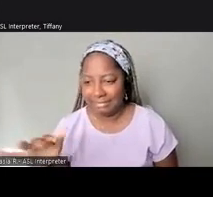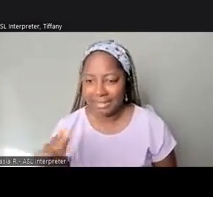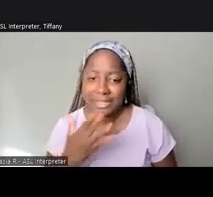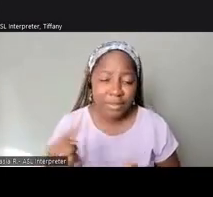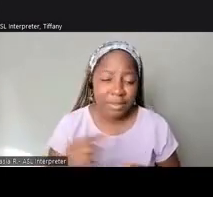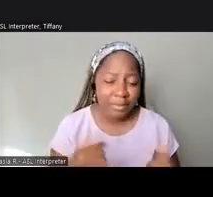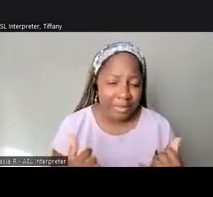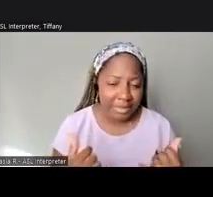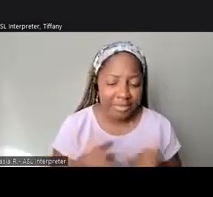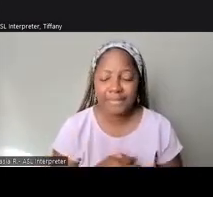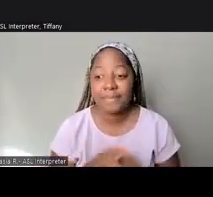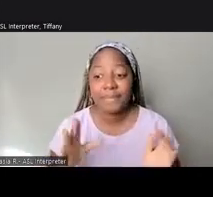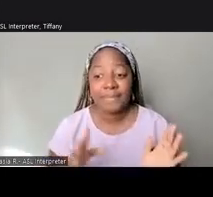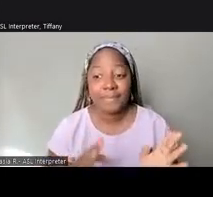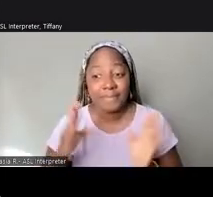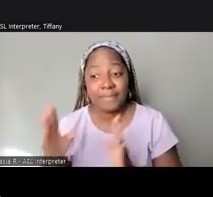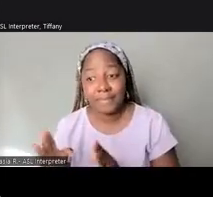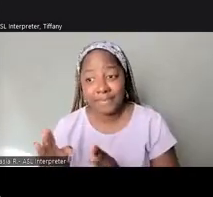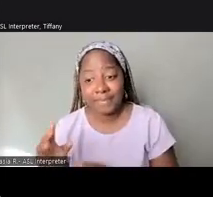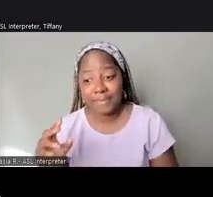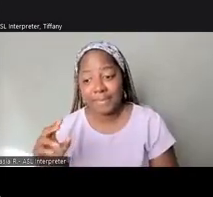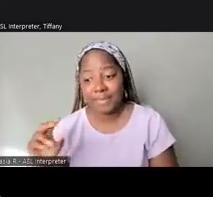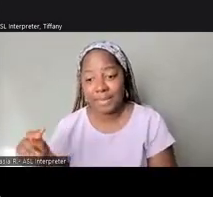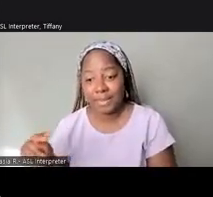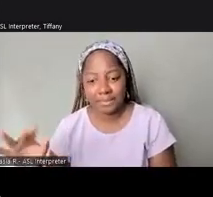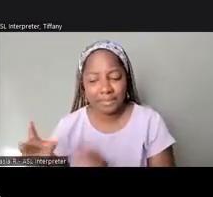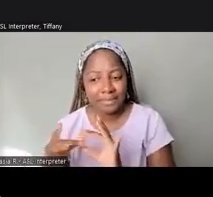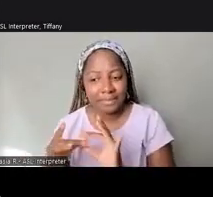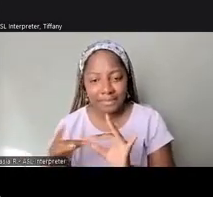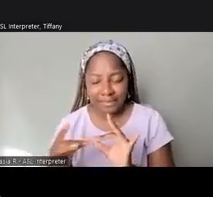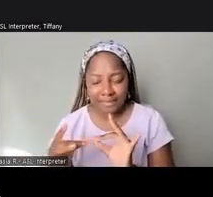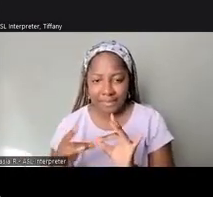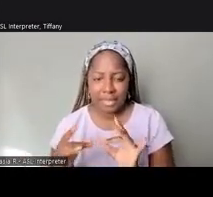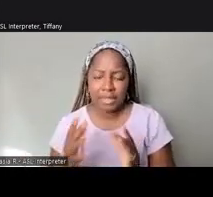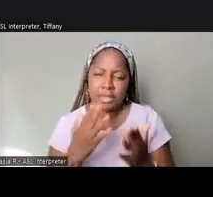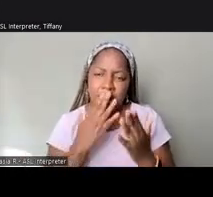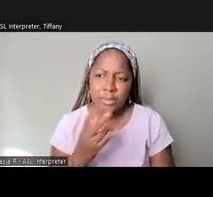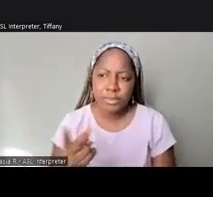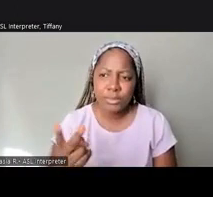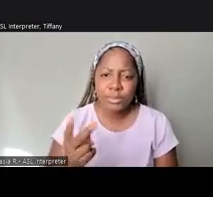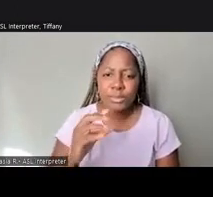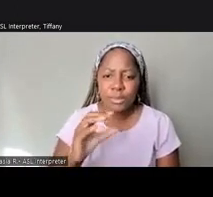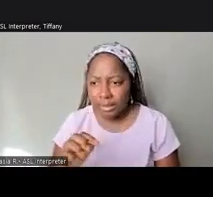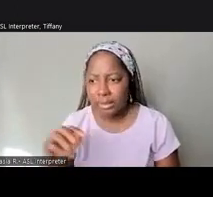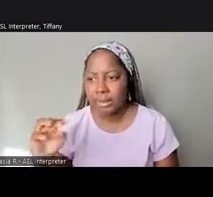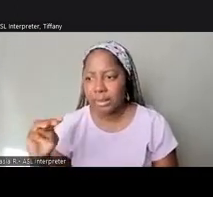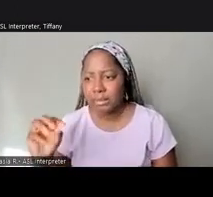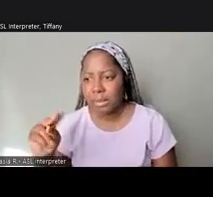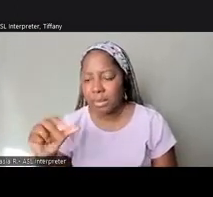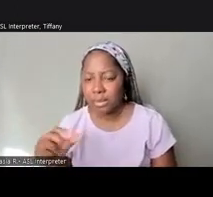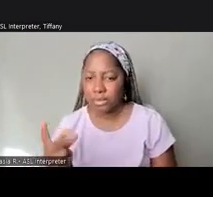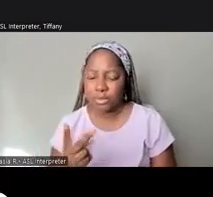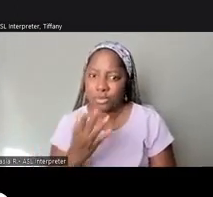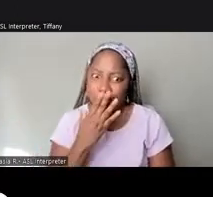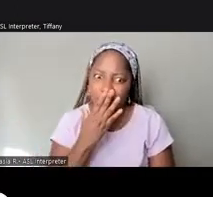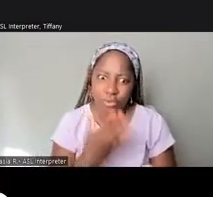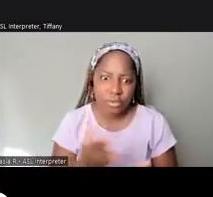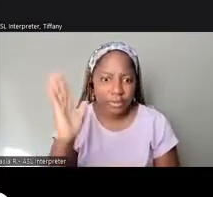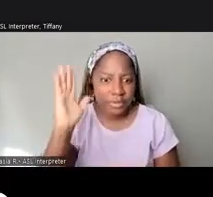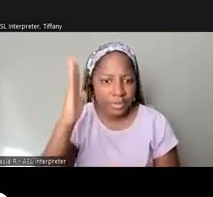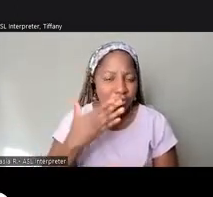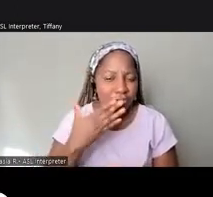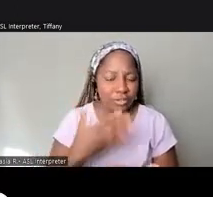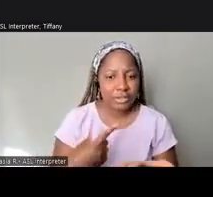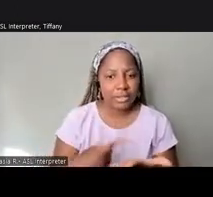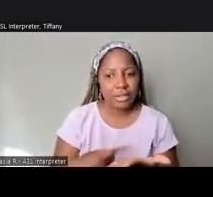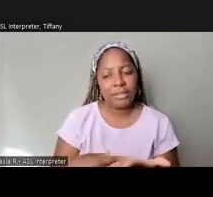Thanks so much. Thanks to Camille, Mona, for a wonderful presentation and discussion. Thanks for sharing your thoughts and